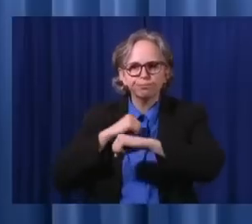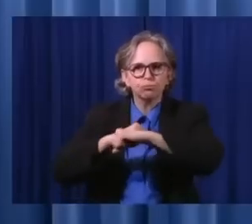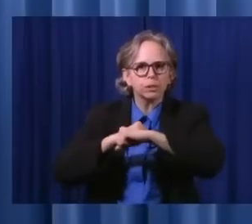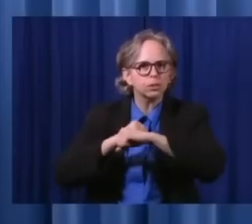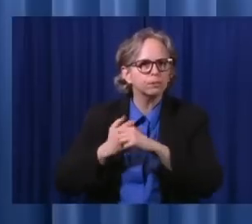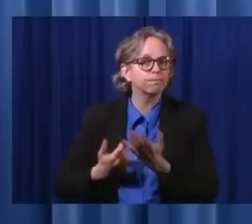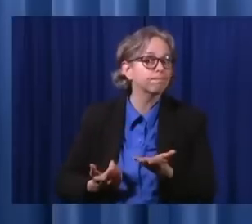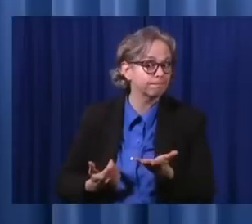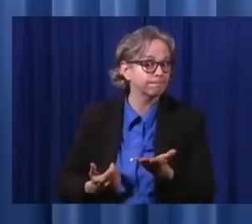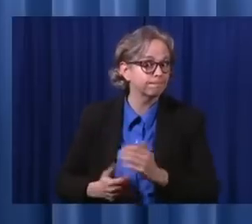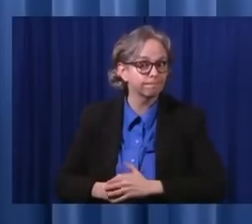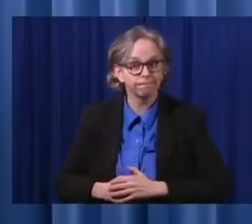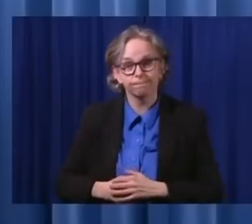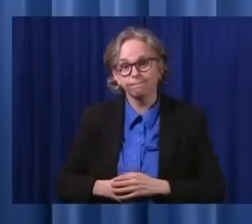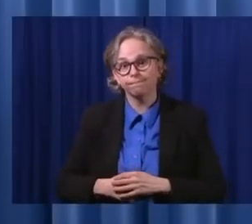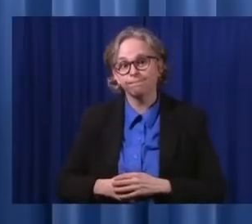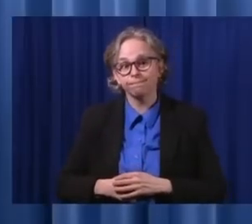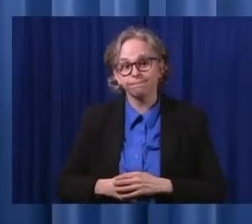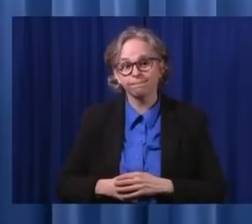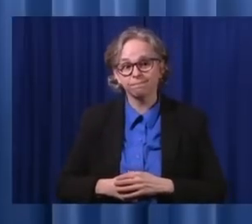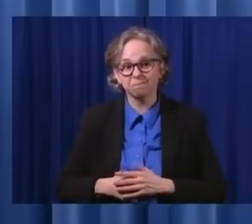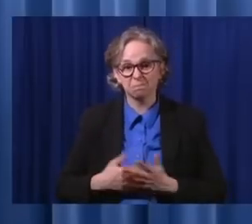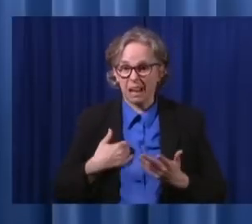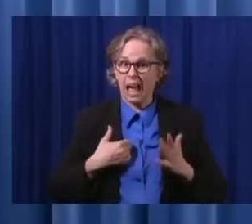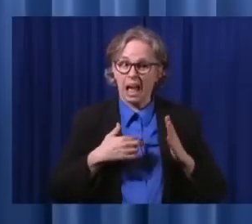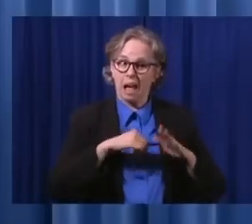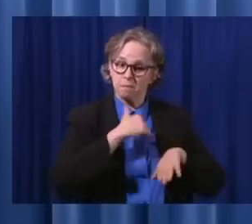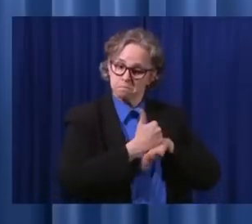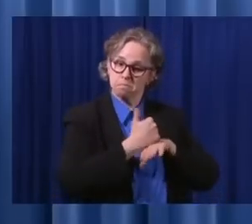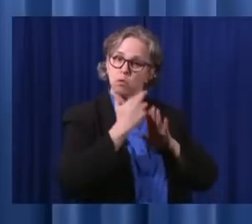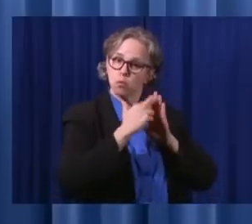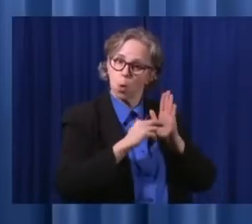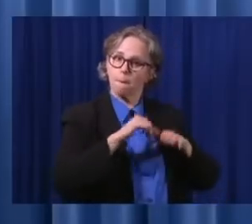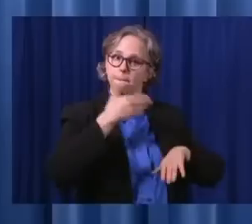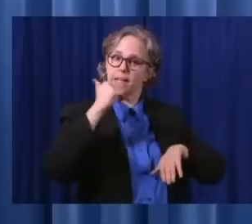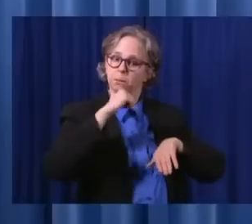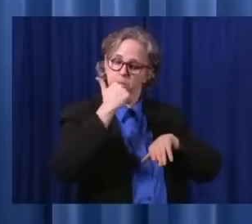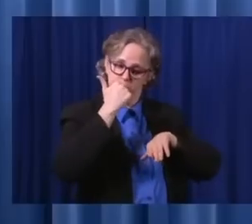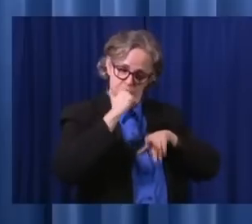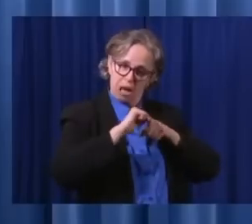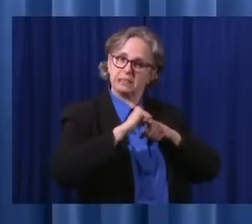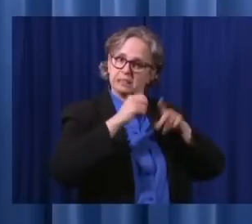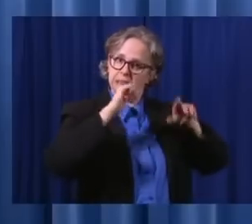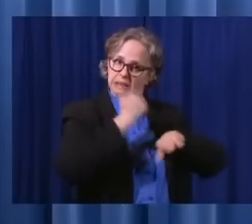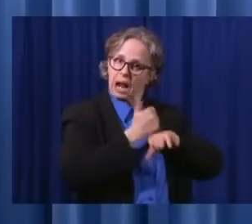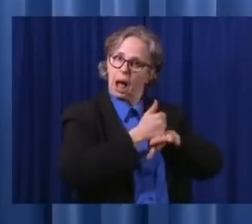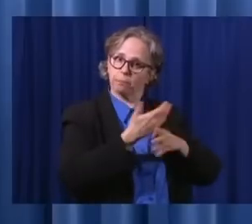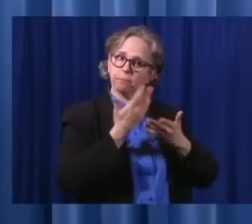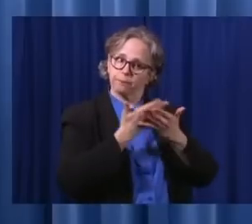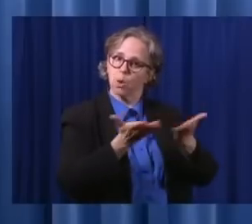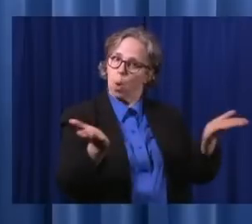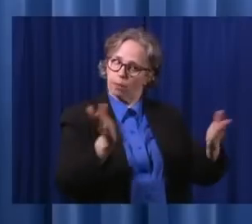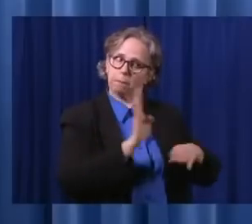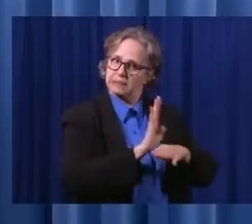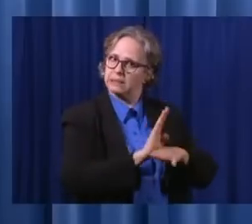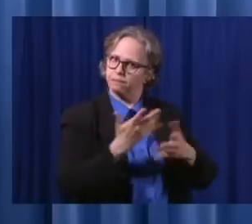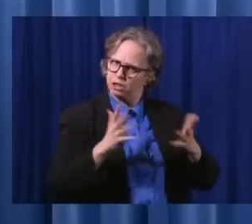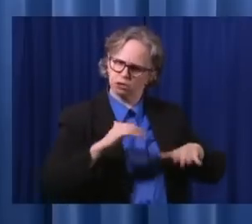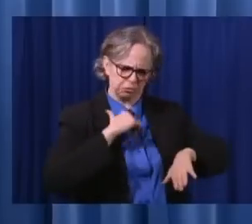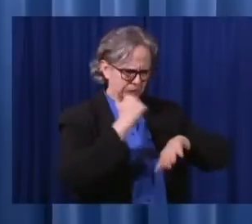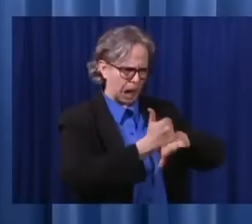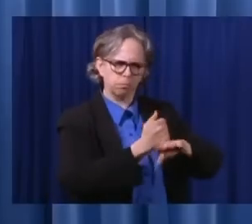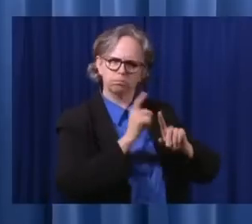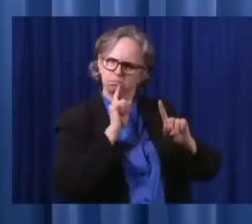procedures to stay safe in business. If you're an employee, when the